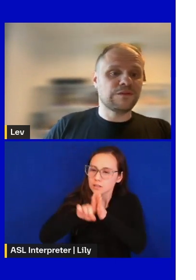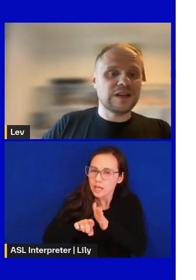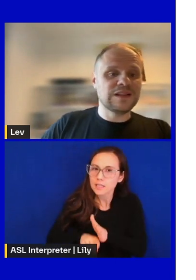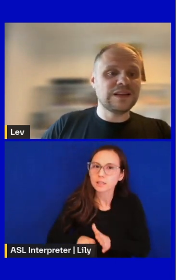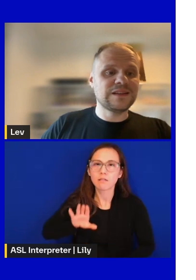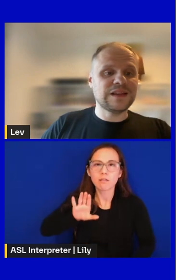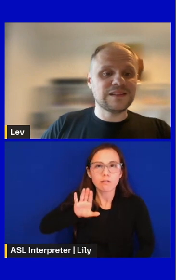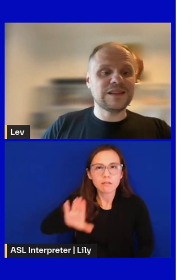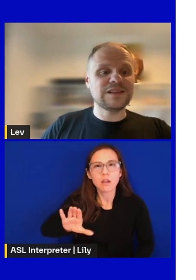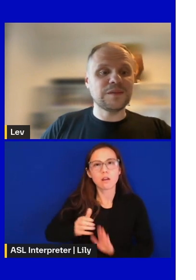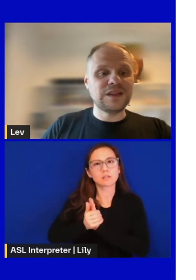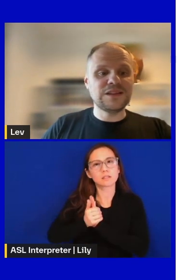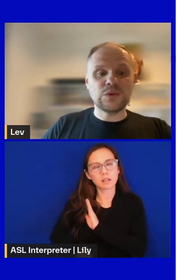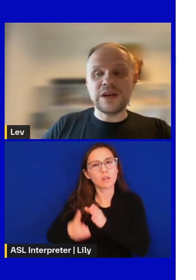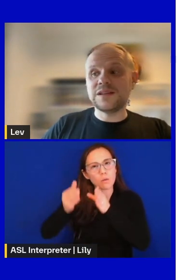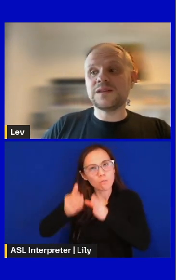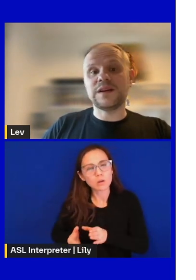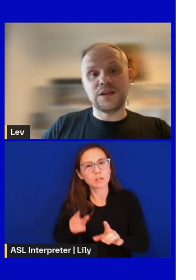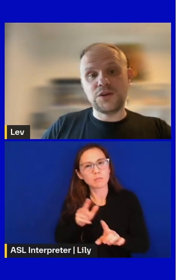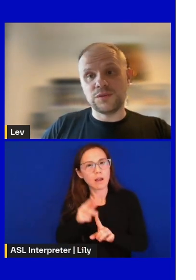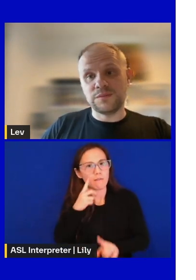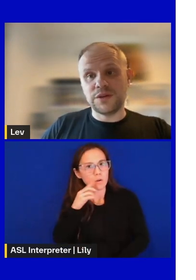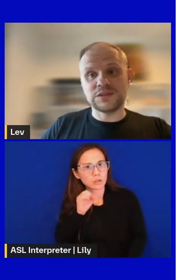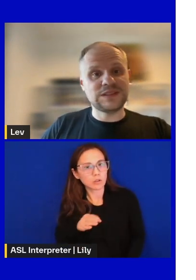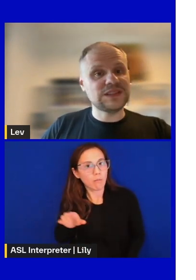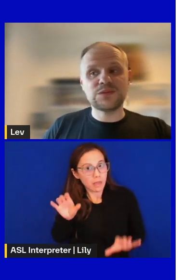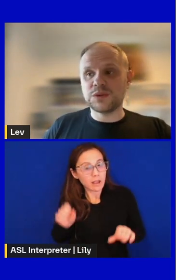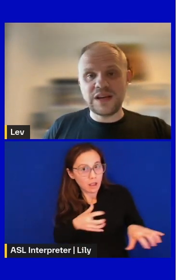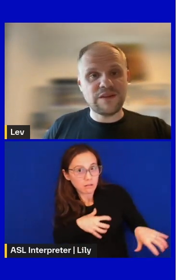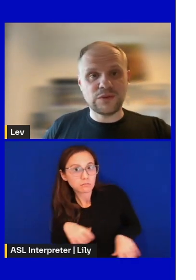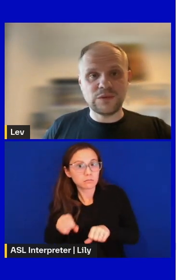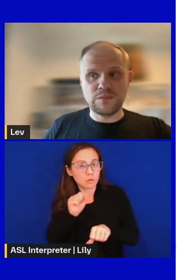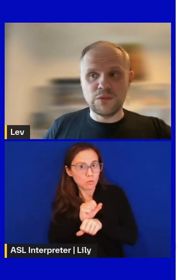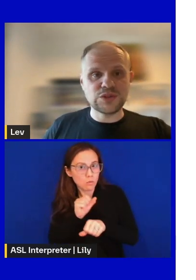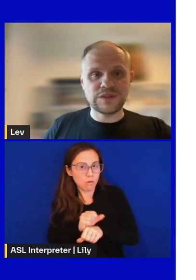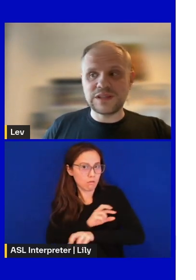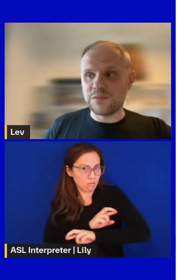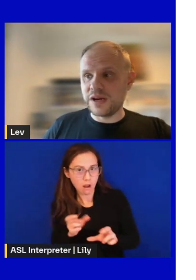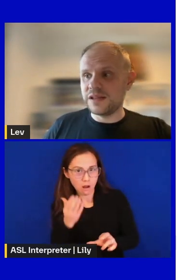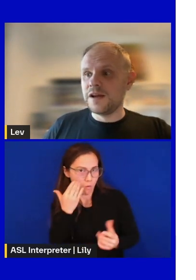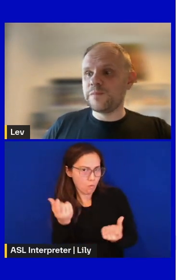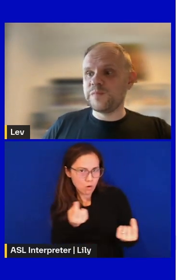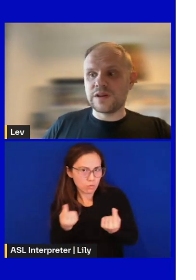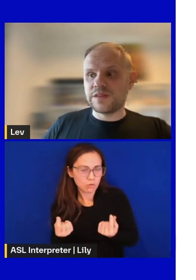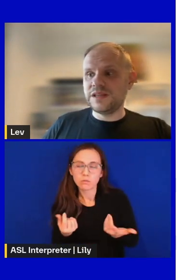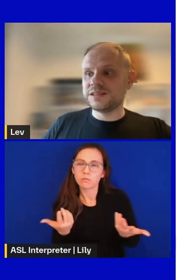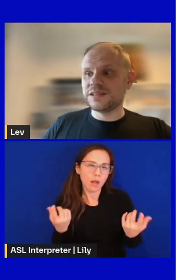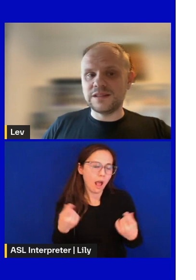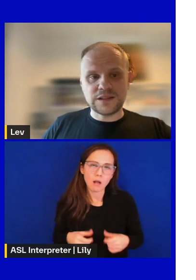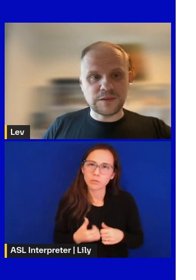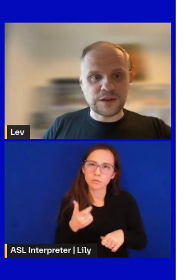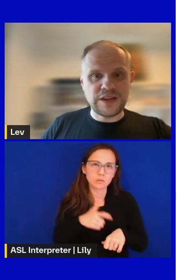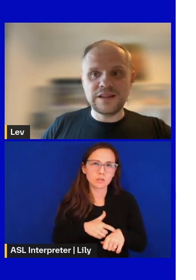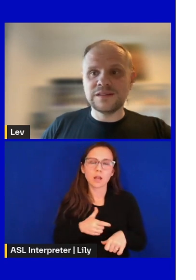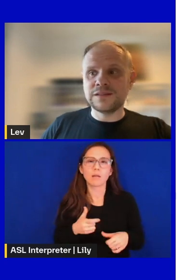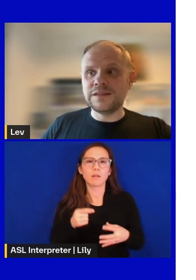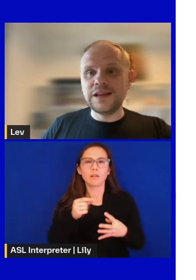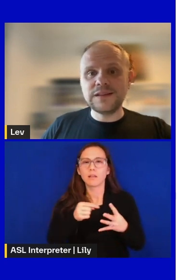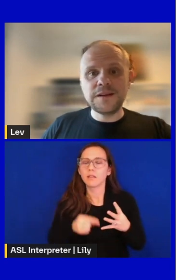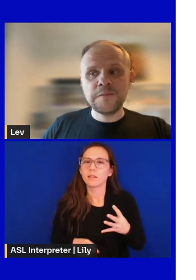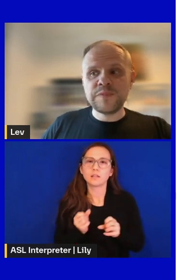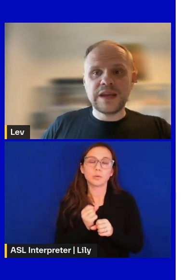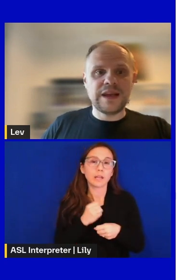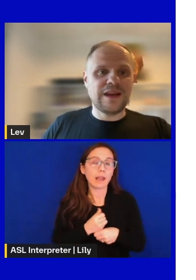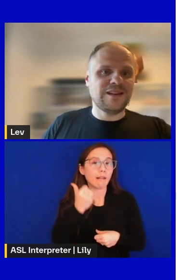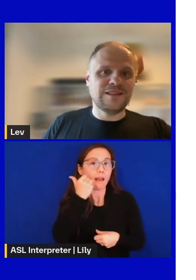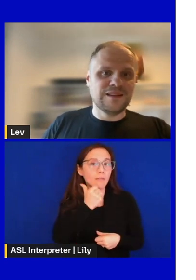to validate candidate ability to handle the unknown, because this is what we have most of the time, right? There are things that are created